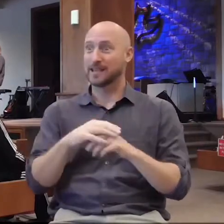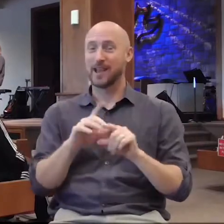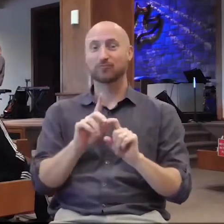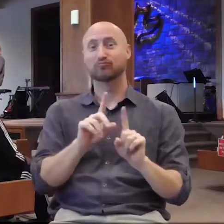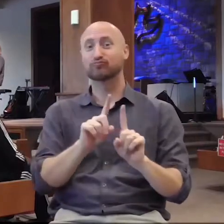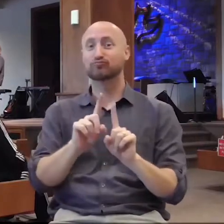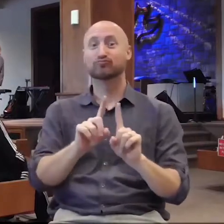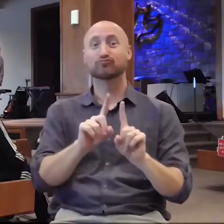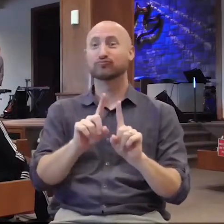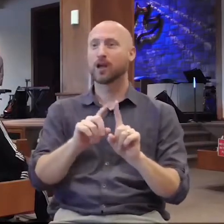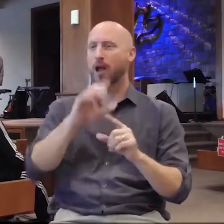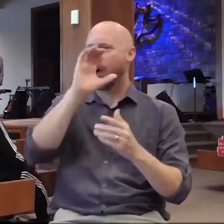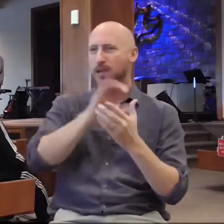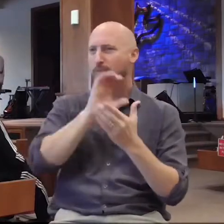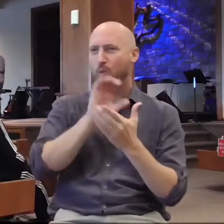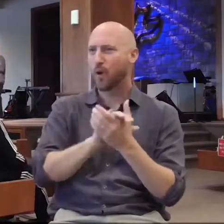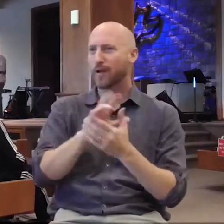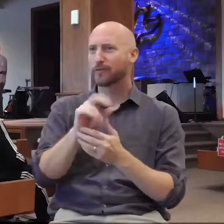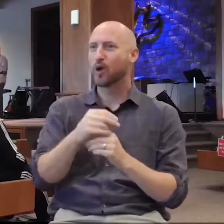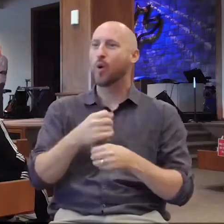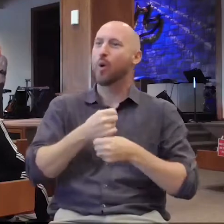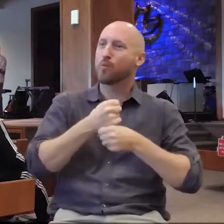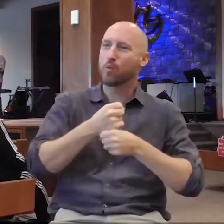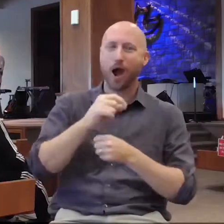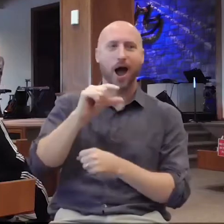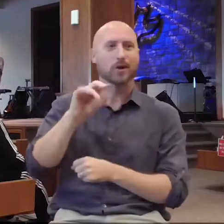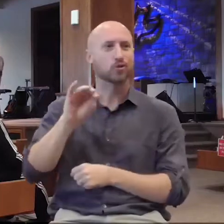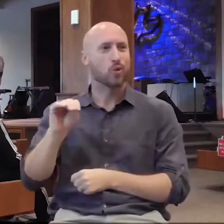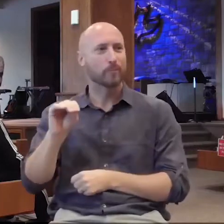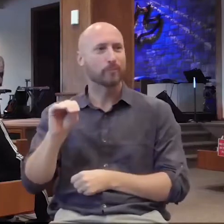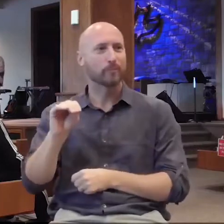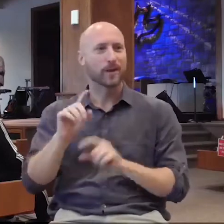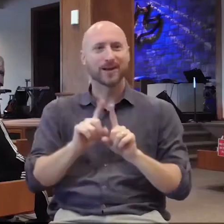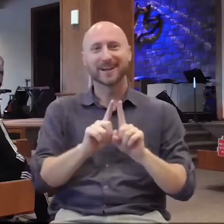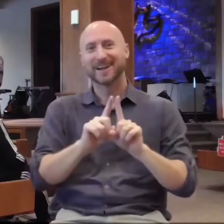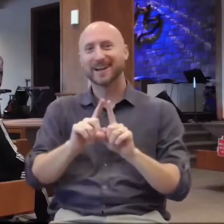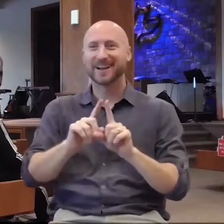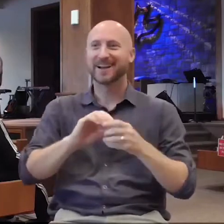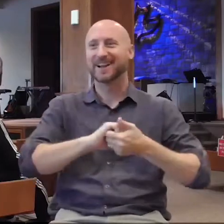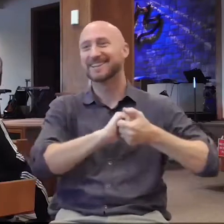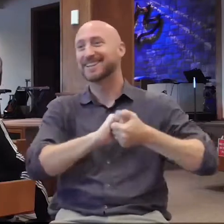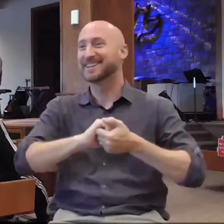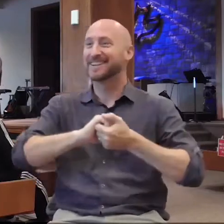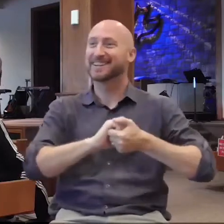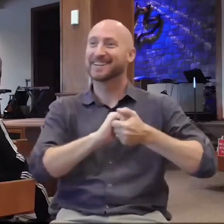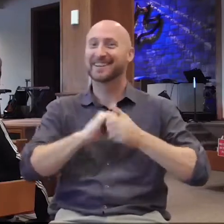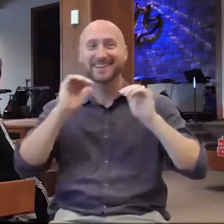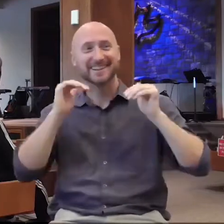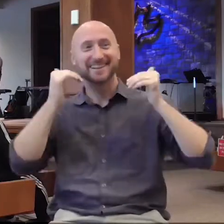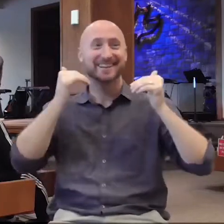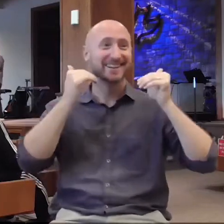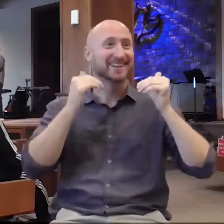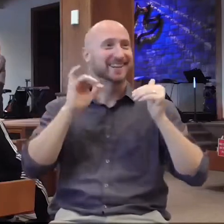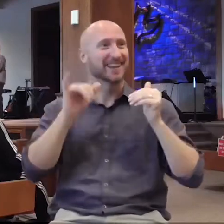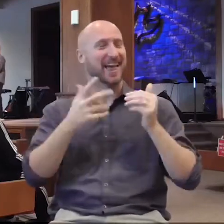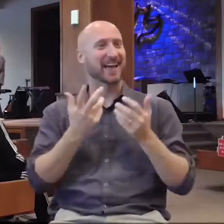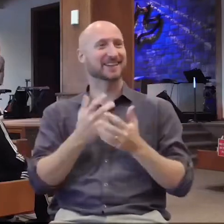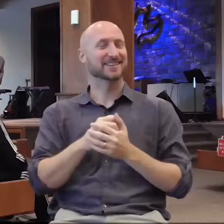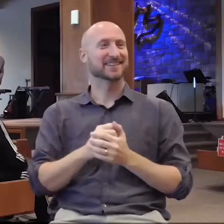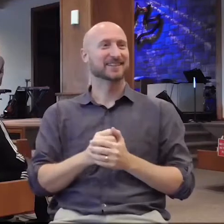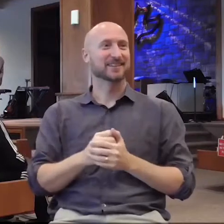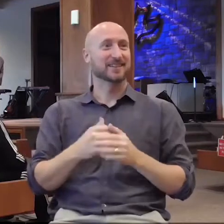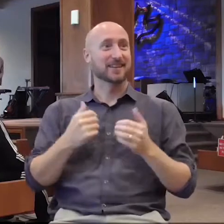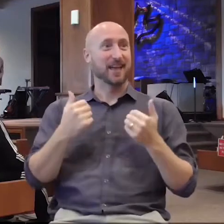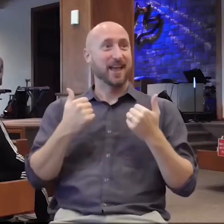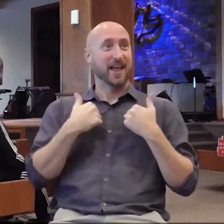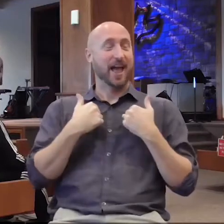know, I think as Dobson says, marriage is a three-ring circus. It's the engagement ring, the wedding ring, and the suffering. You know, but you see, you